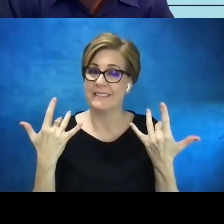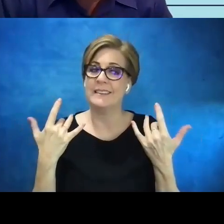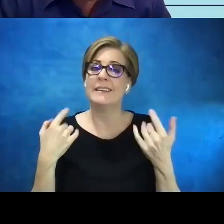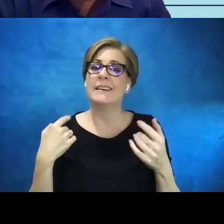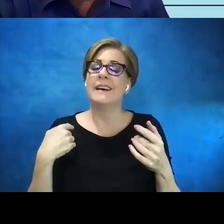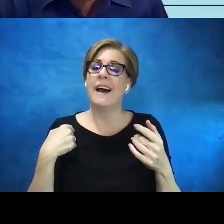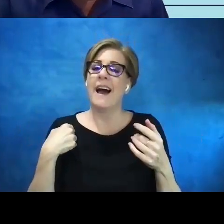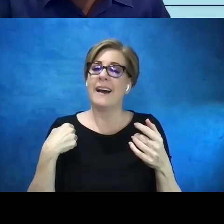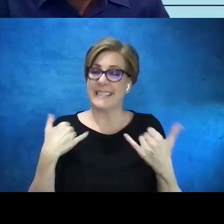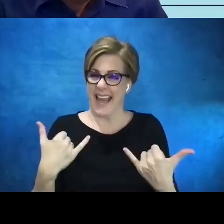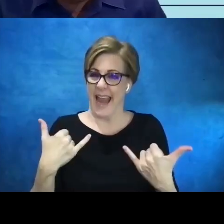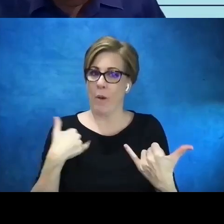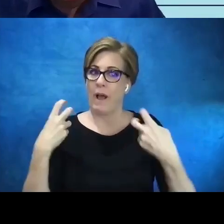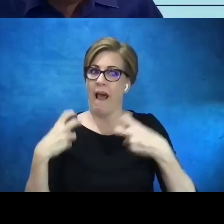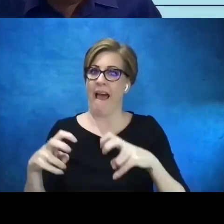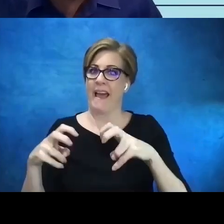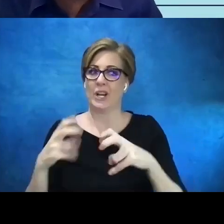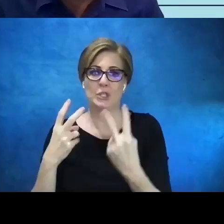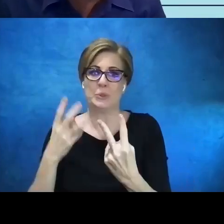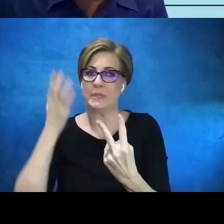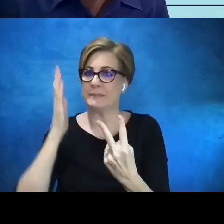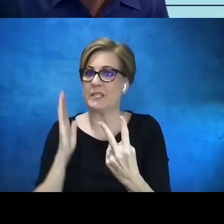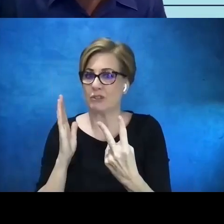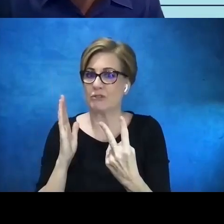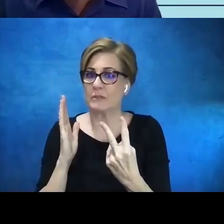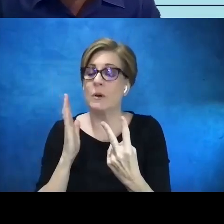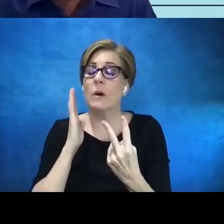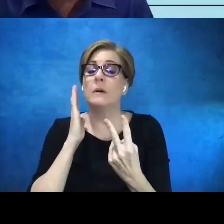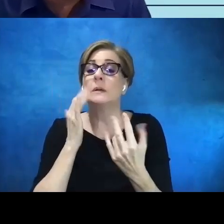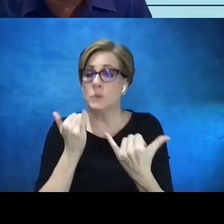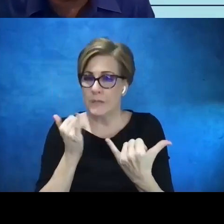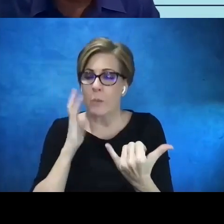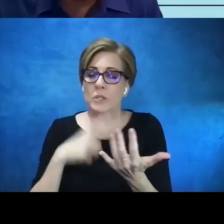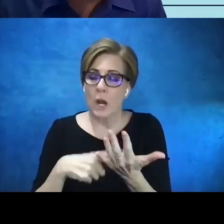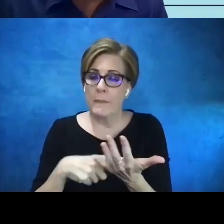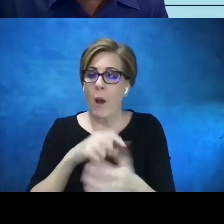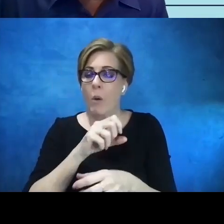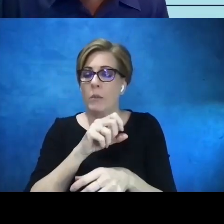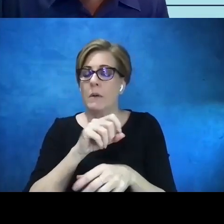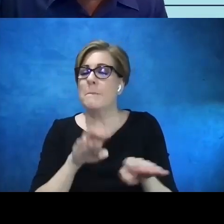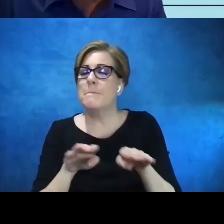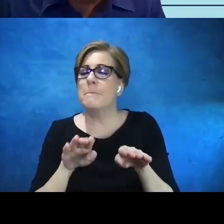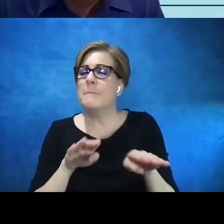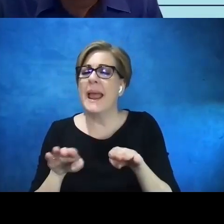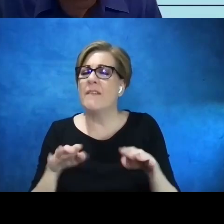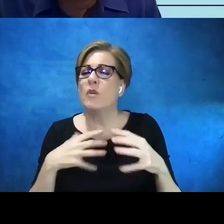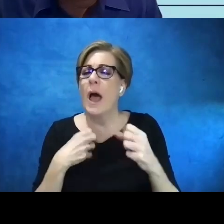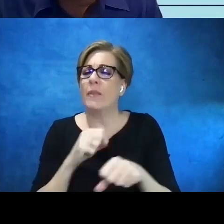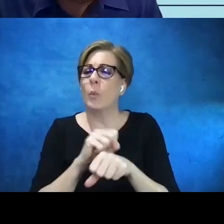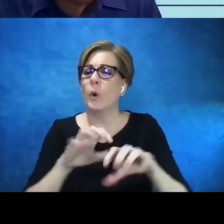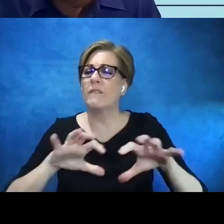today. So today we're going to have a discussion on behavioral health workforce development strategies for the State Mental Health